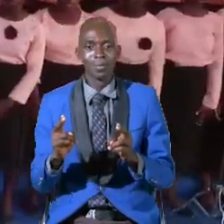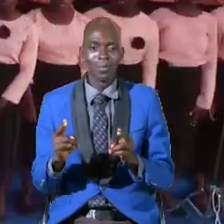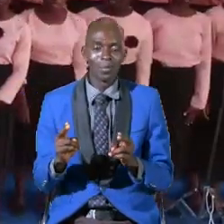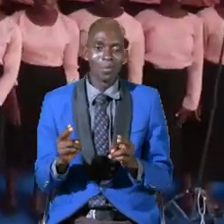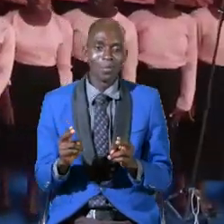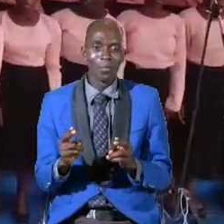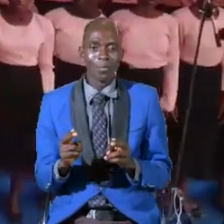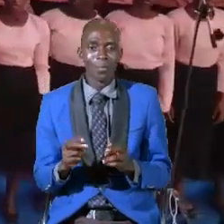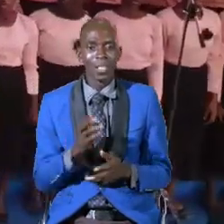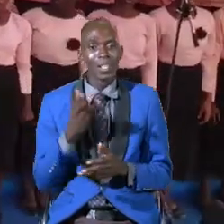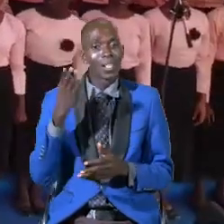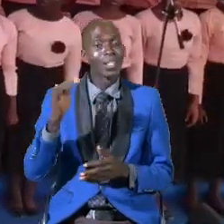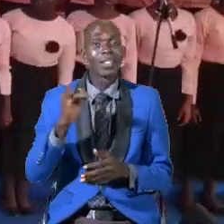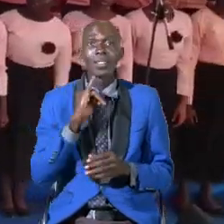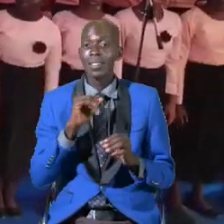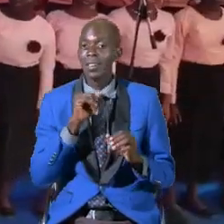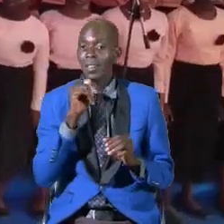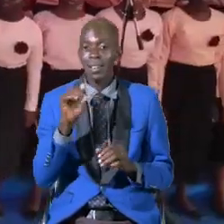see the